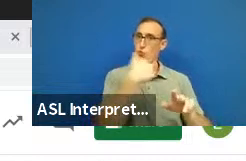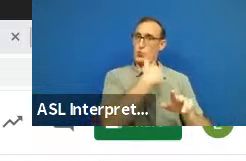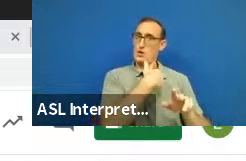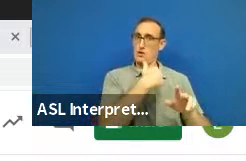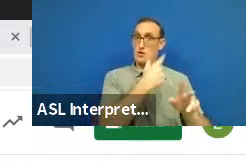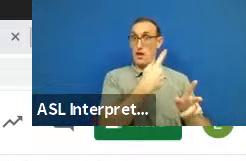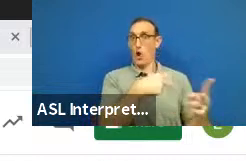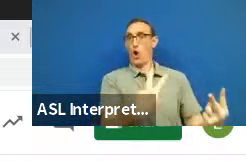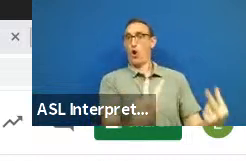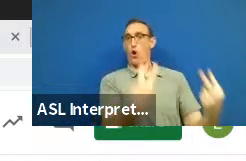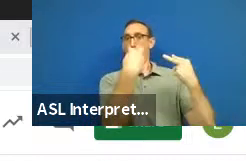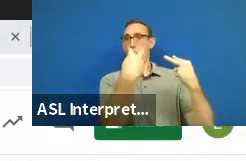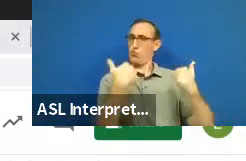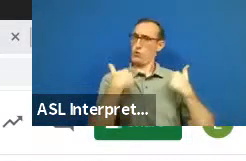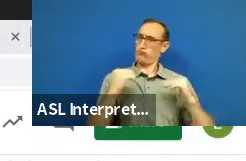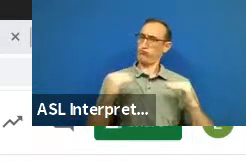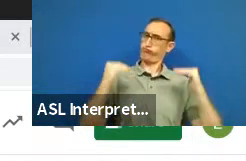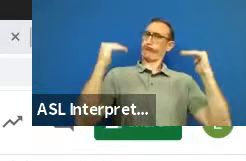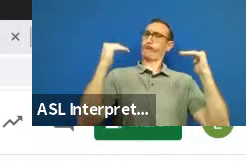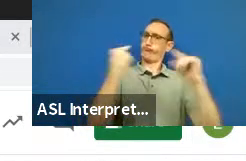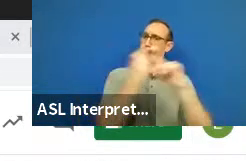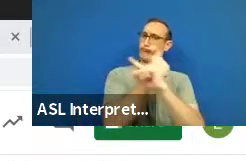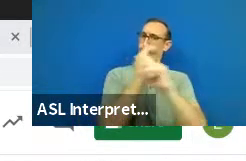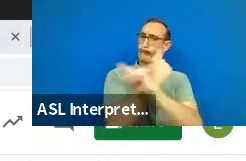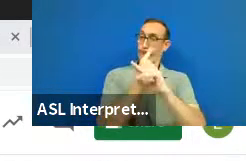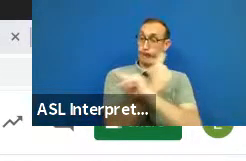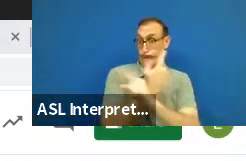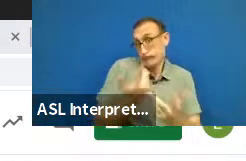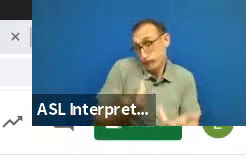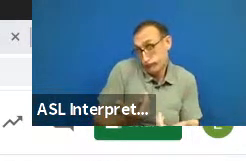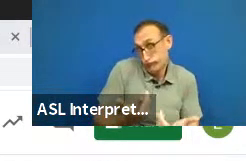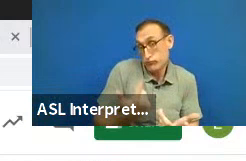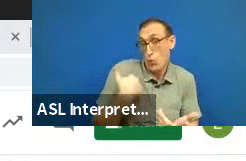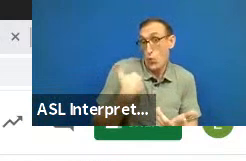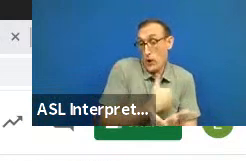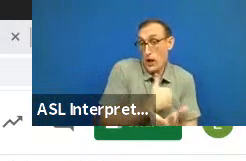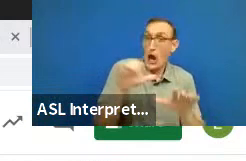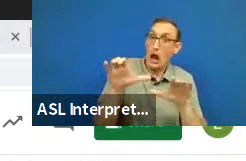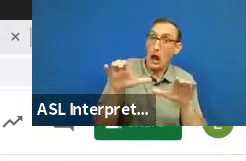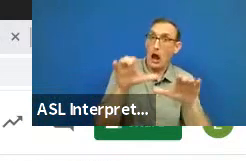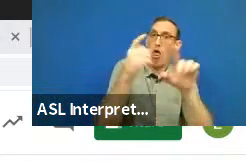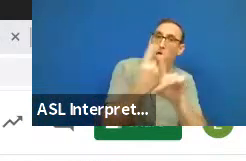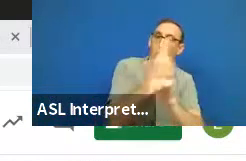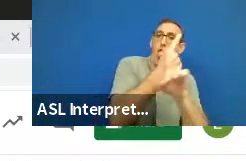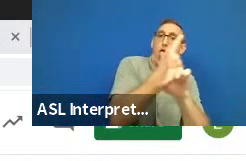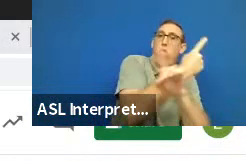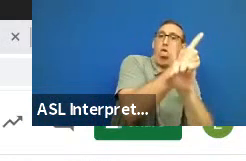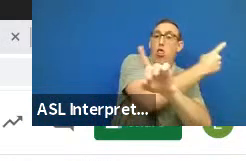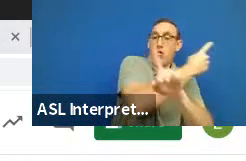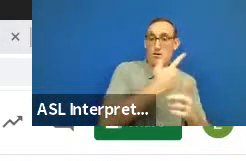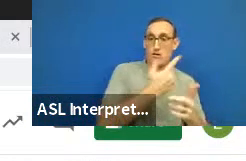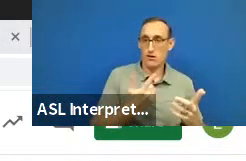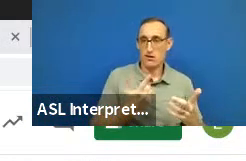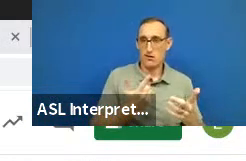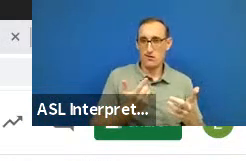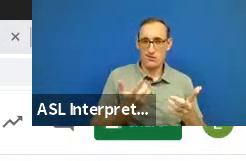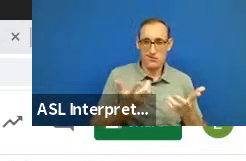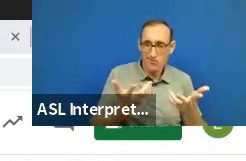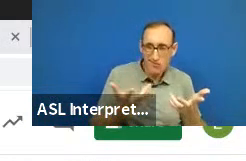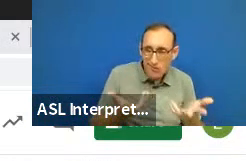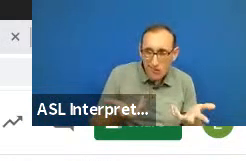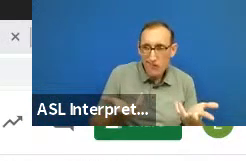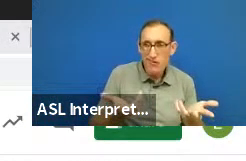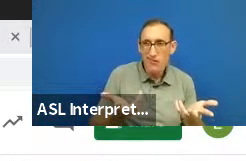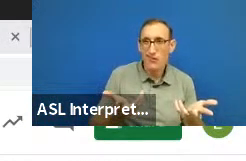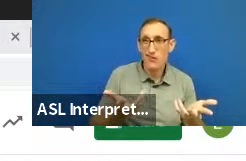acting foolishly as board members, and still people who don't interact with the school board and don't really